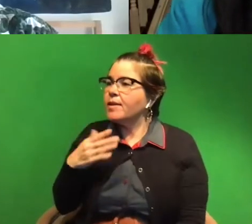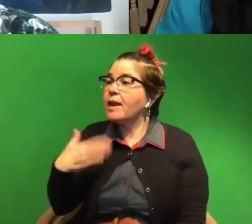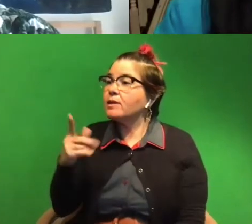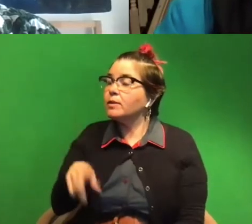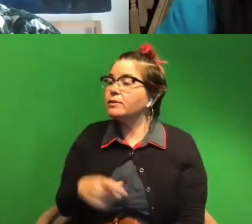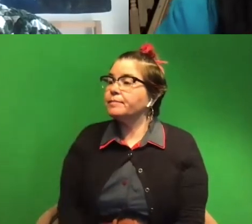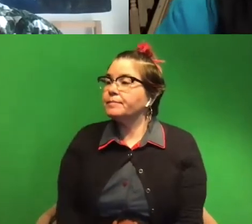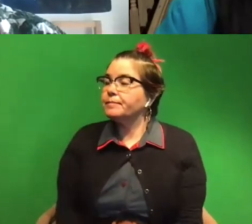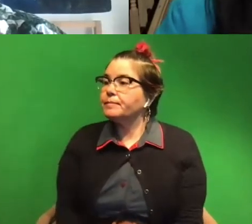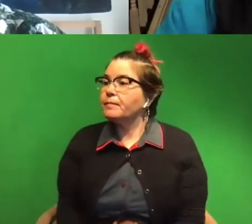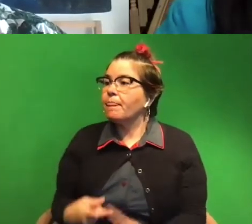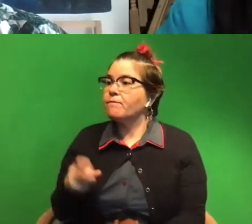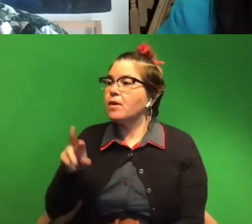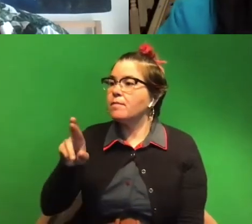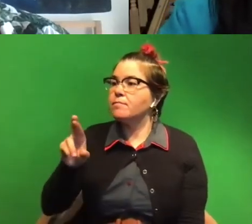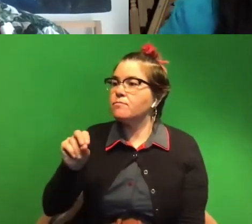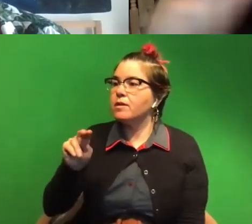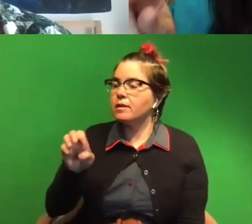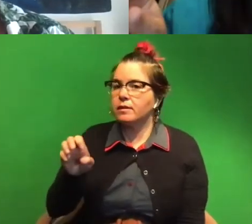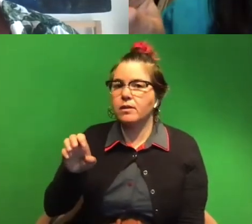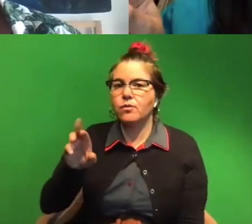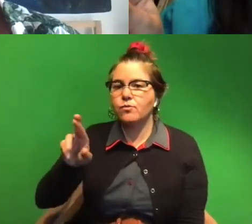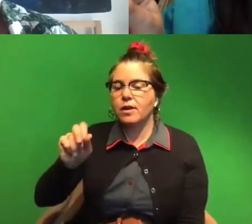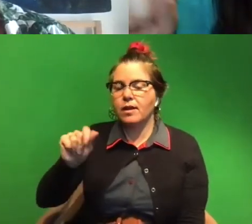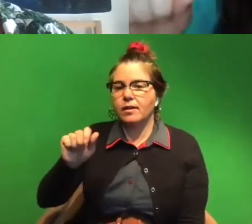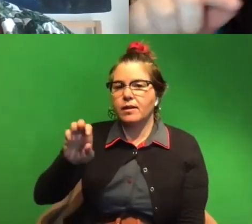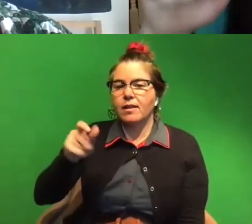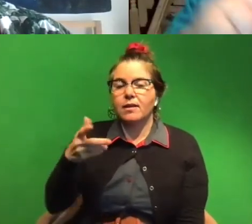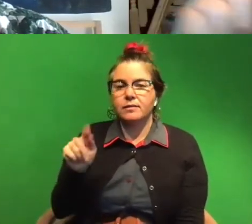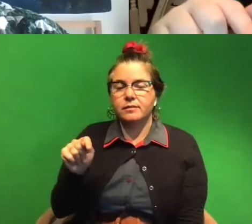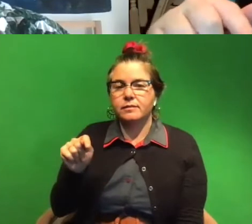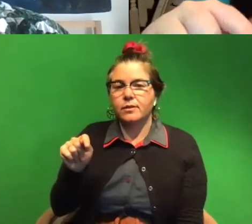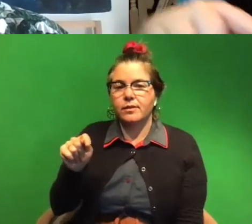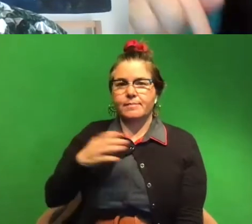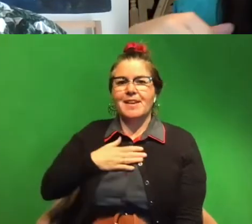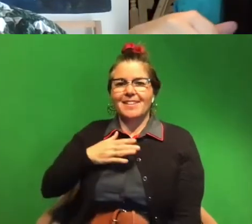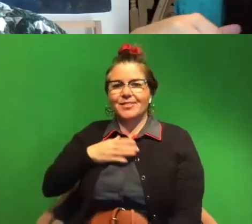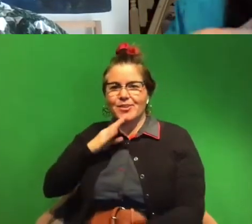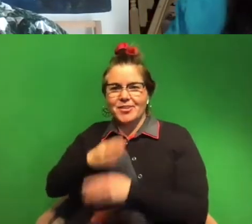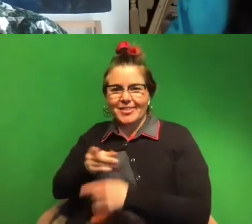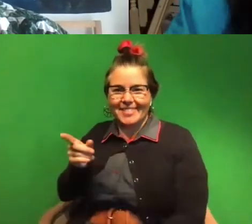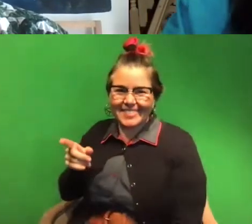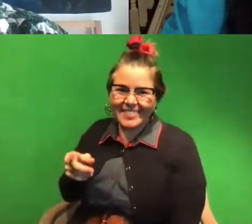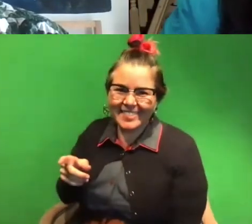is from Rania Gallant, which is who is one of Erin's